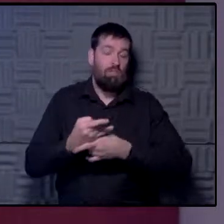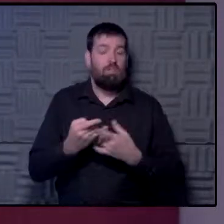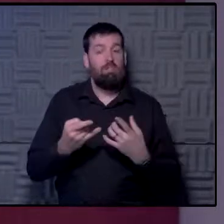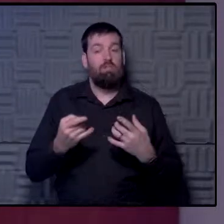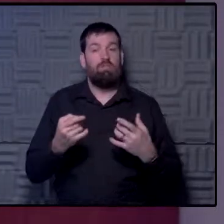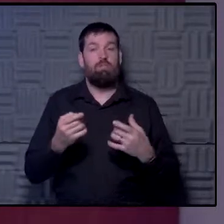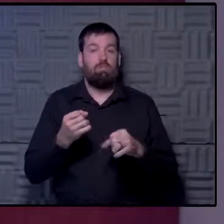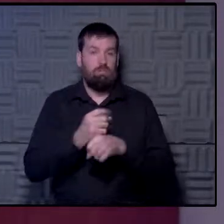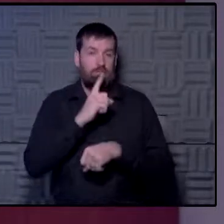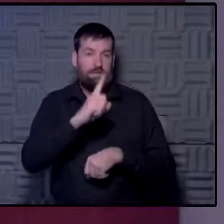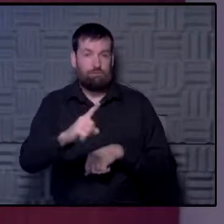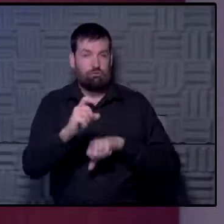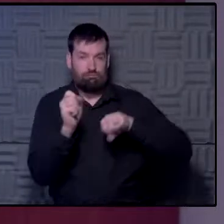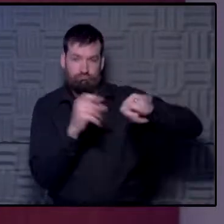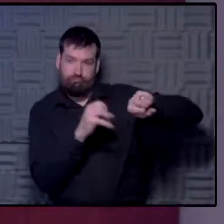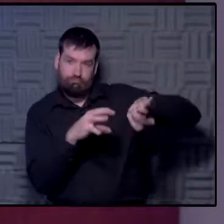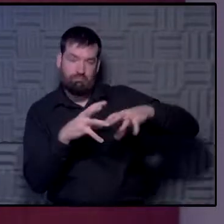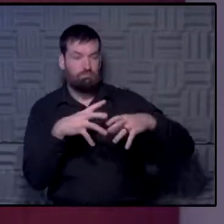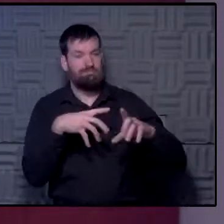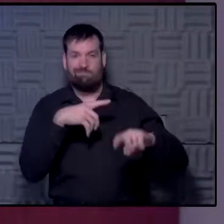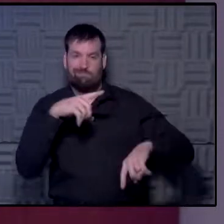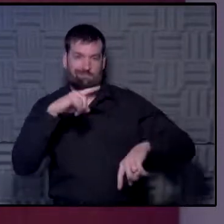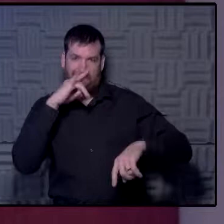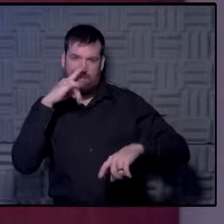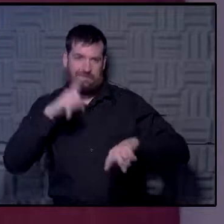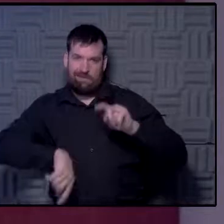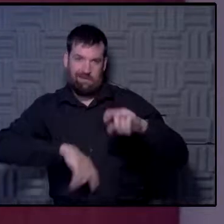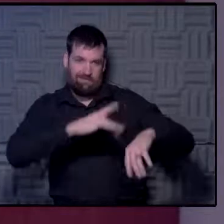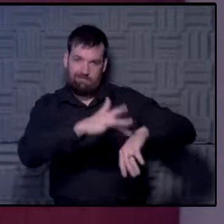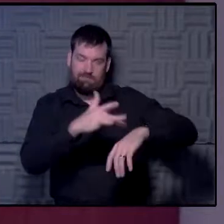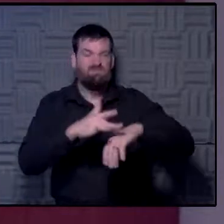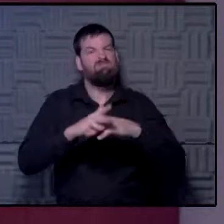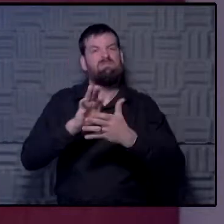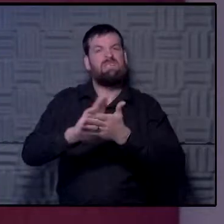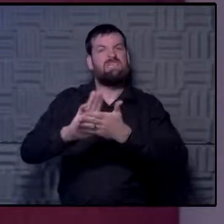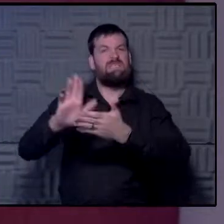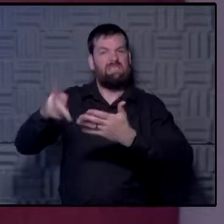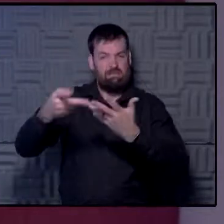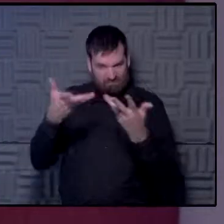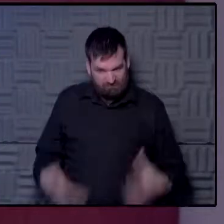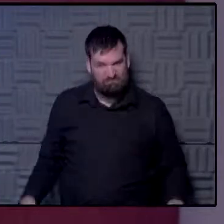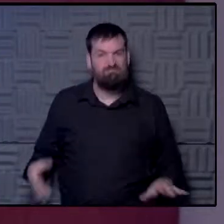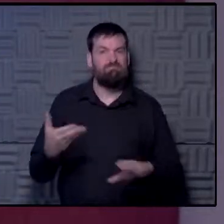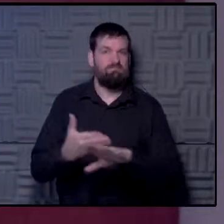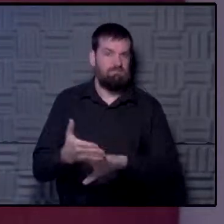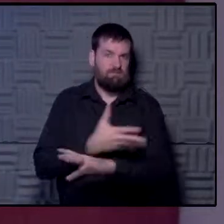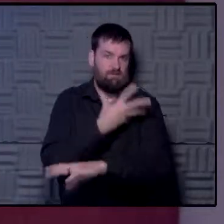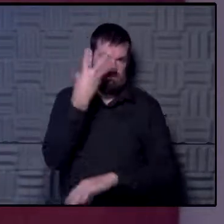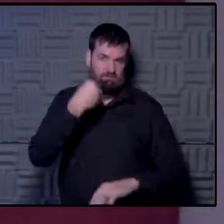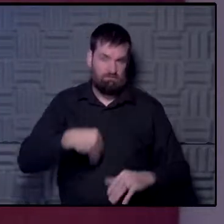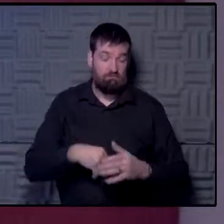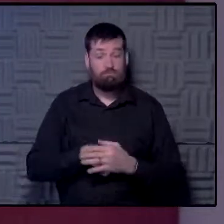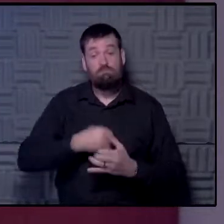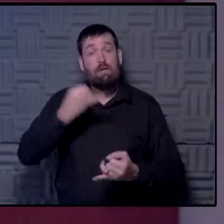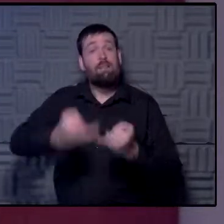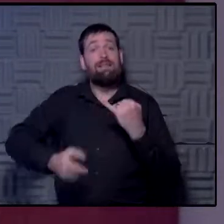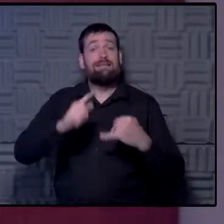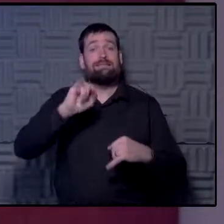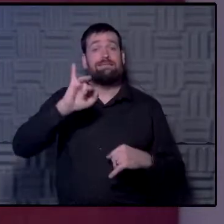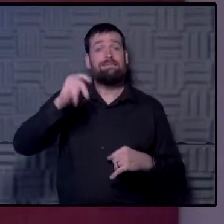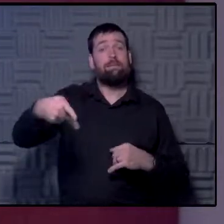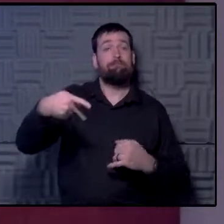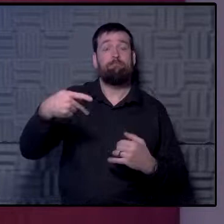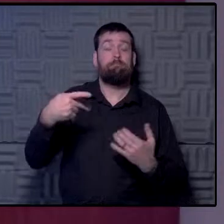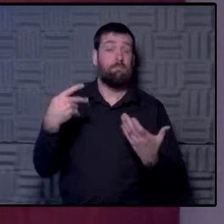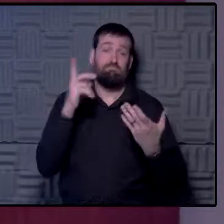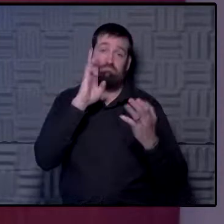make sure that you store all those up and out of reach and make sure you clean up at the end of the night. And then our last tip would just be